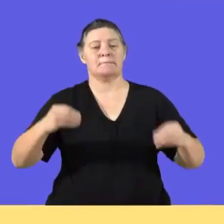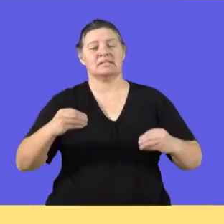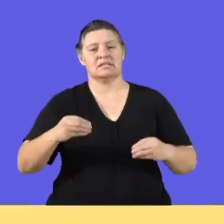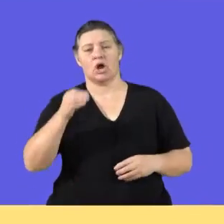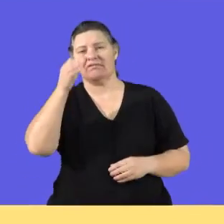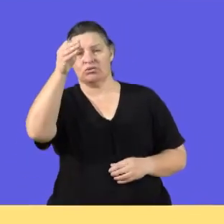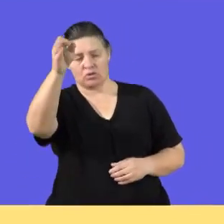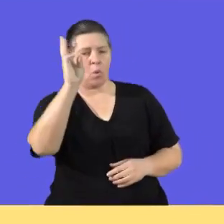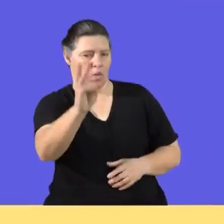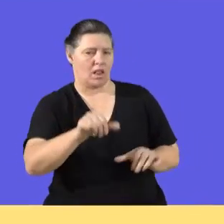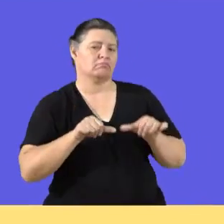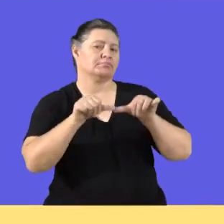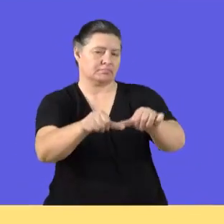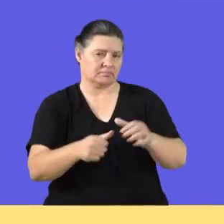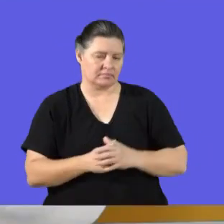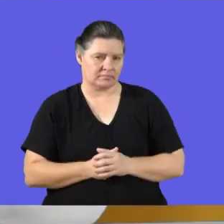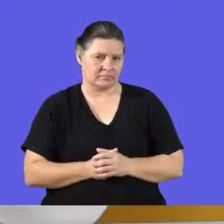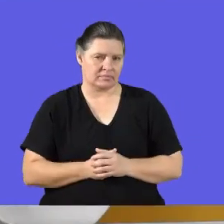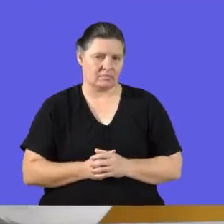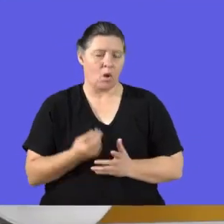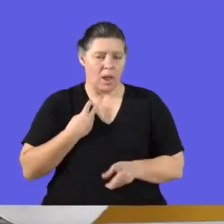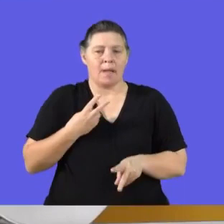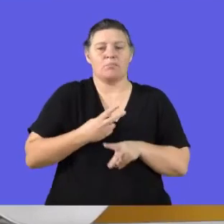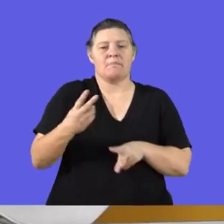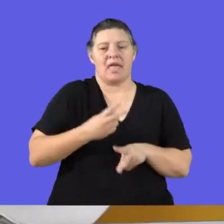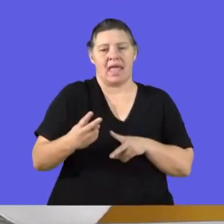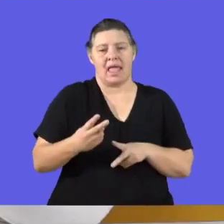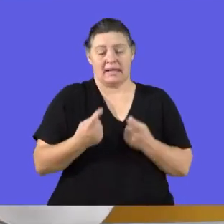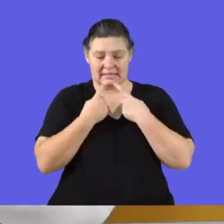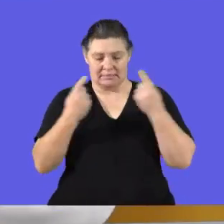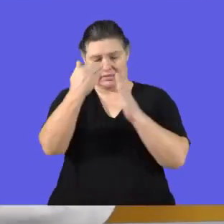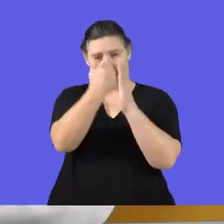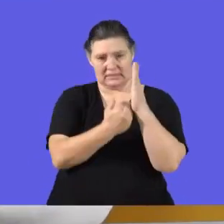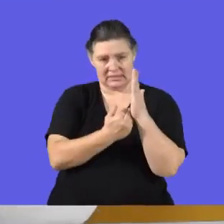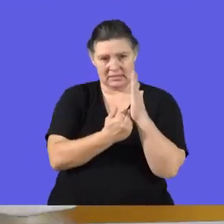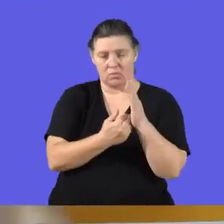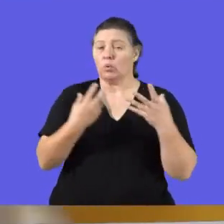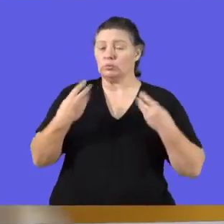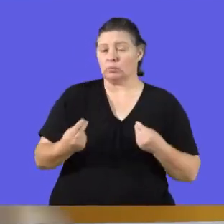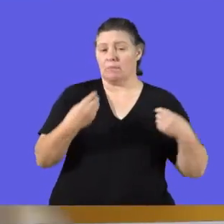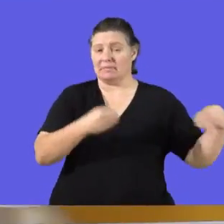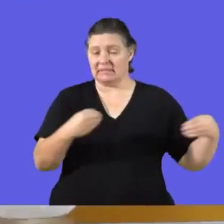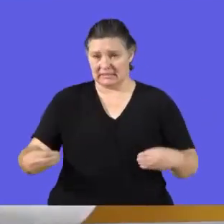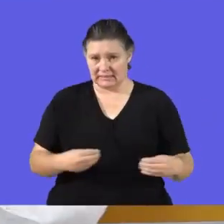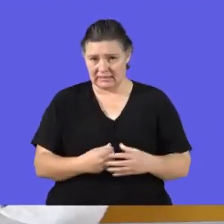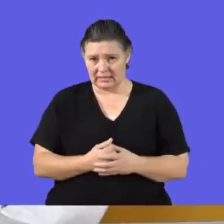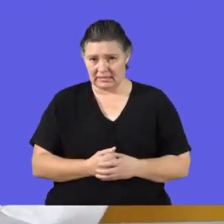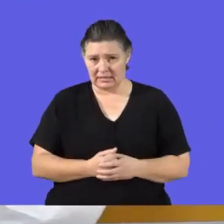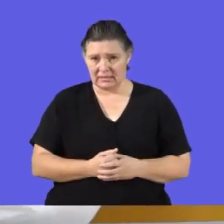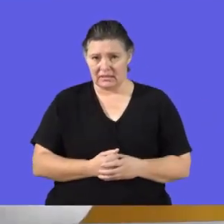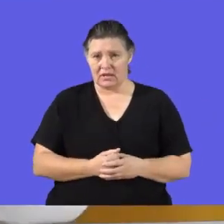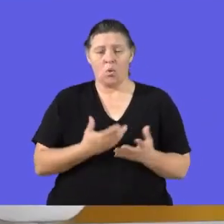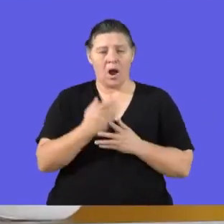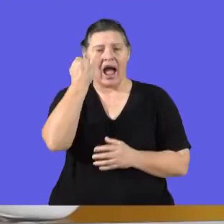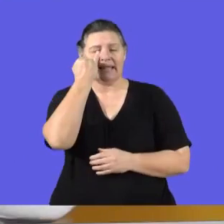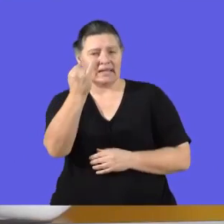in the foreseeable future. What does that mean? It means when we are preparing our statements, when we are doing business, we